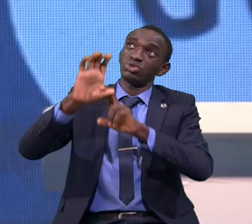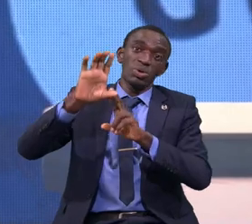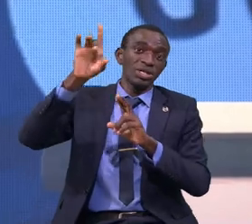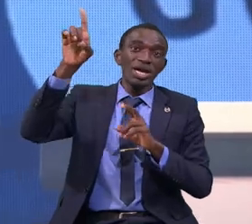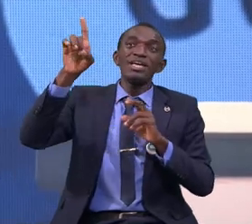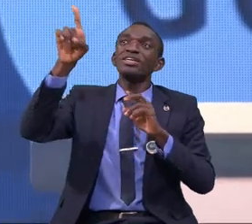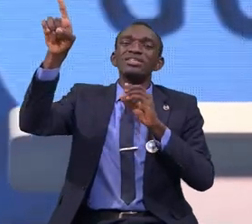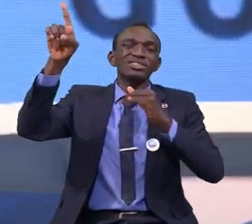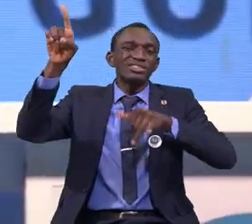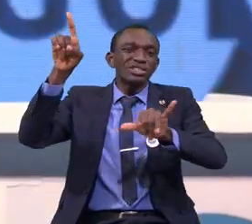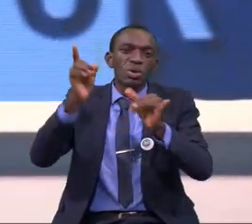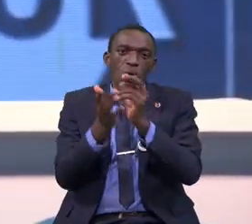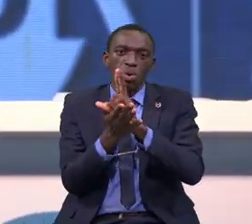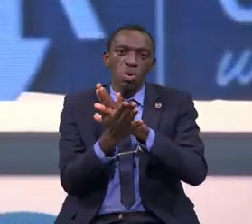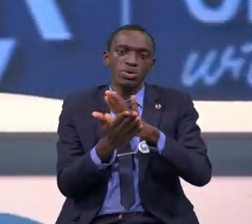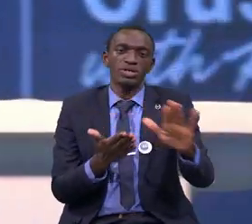holy.